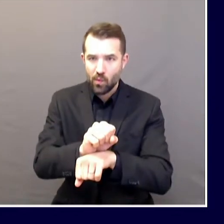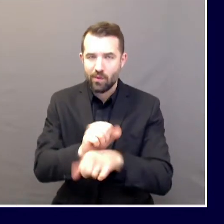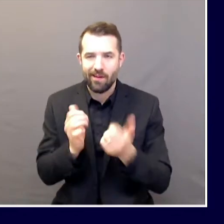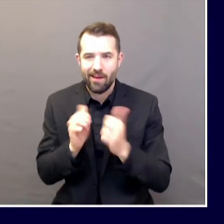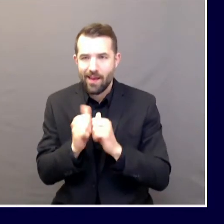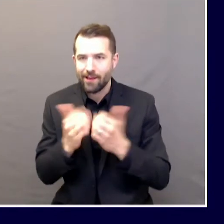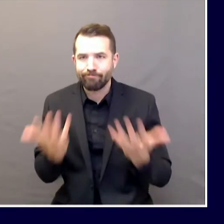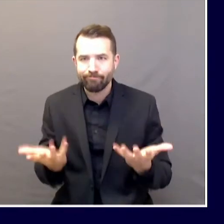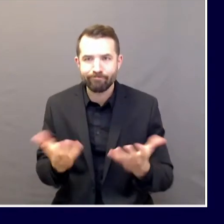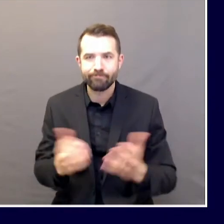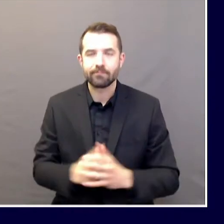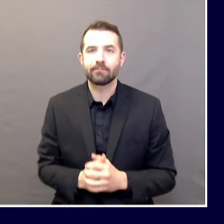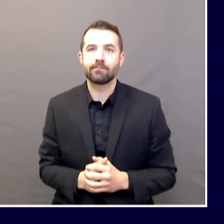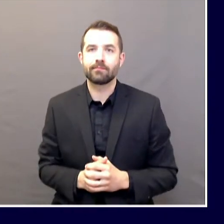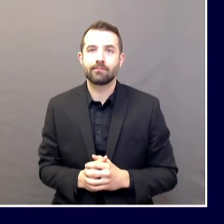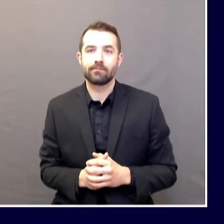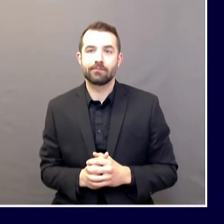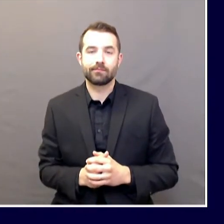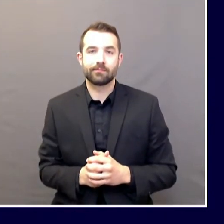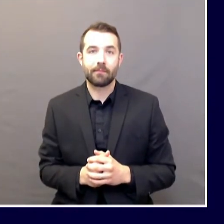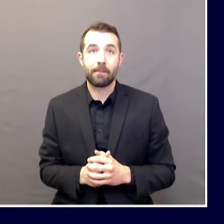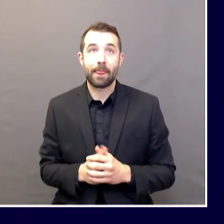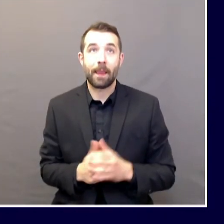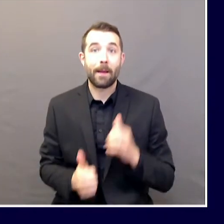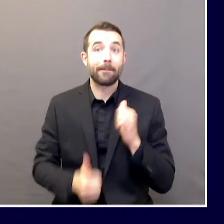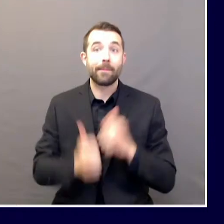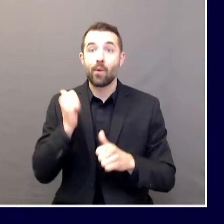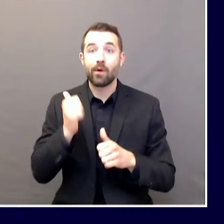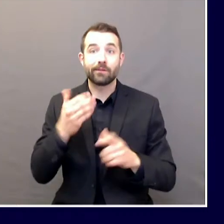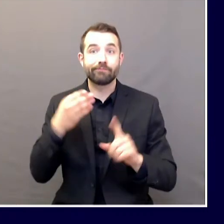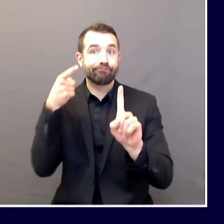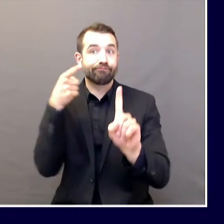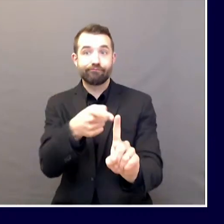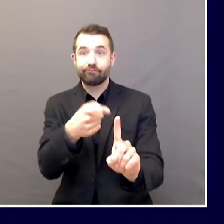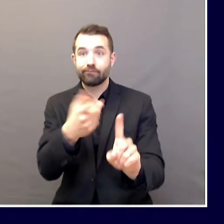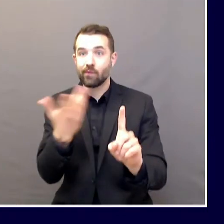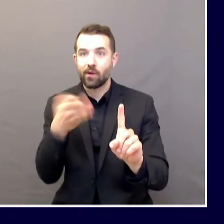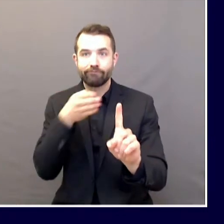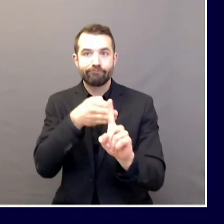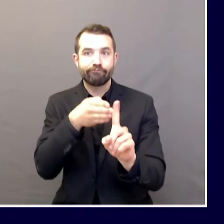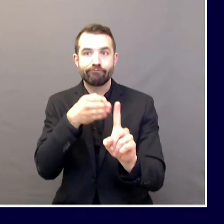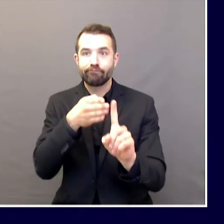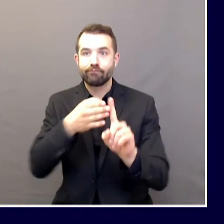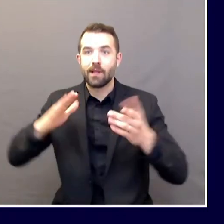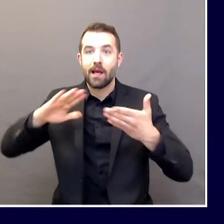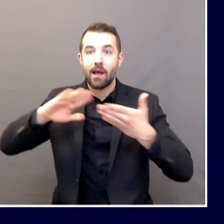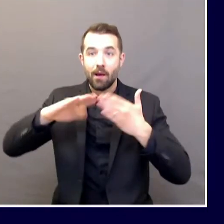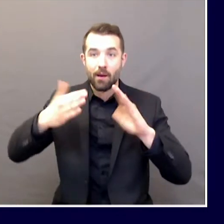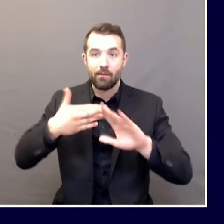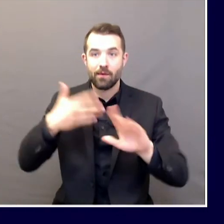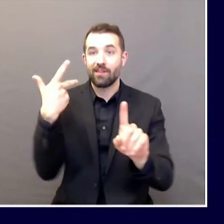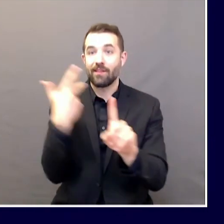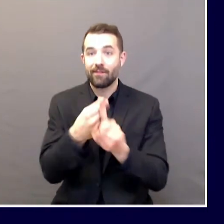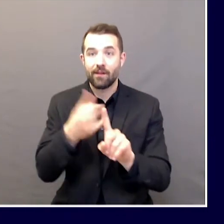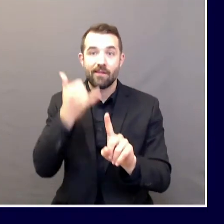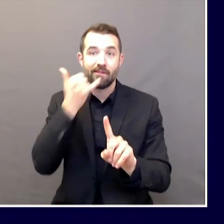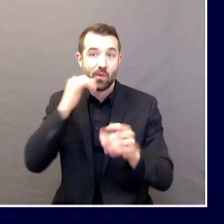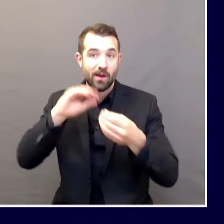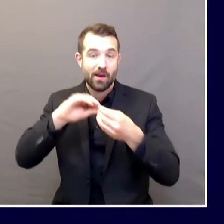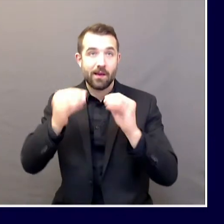The main avenue is through our community vaccination line, the phone number for which is